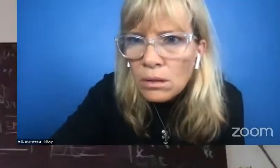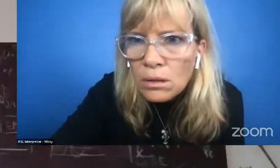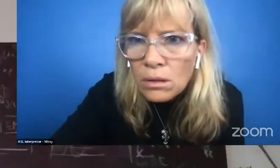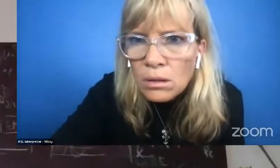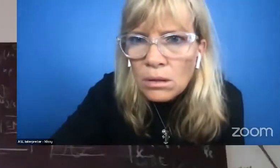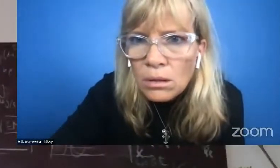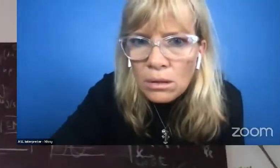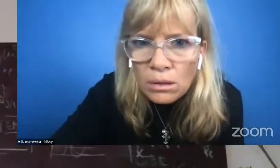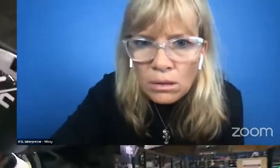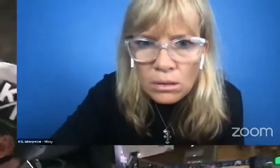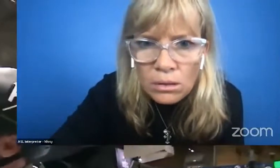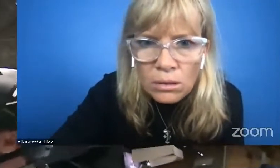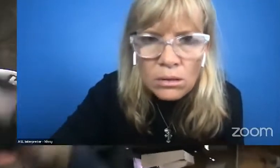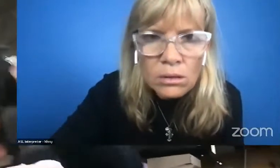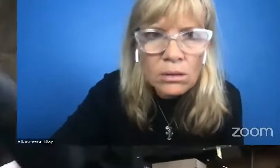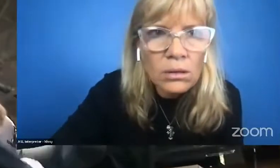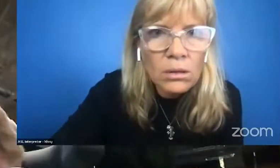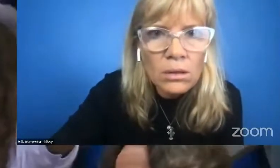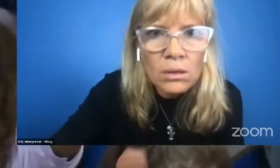CYBATHLON macht glücklich.